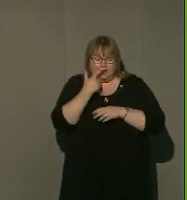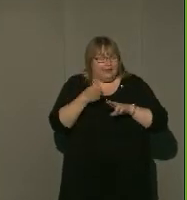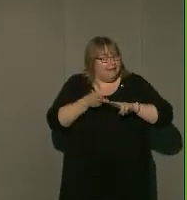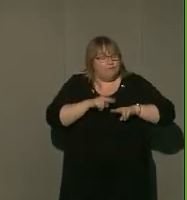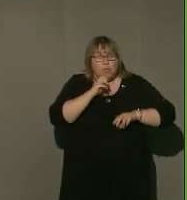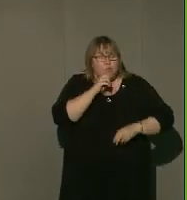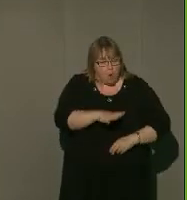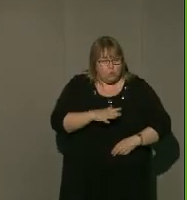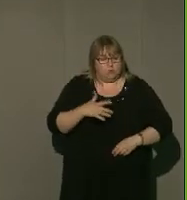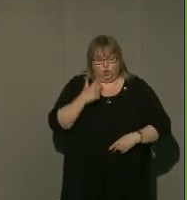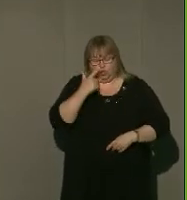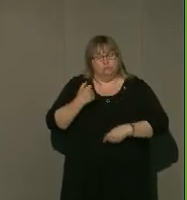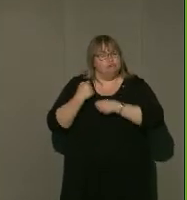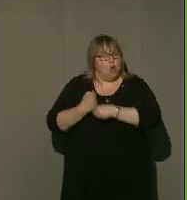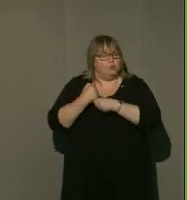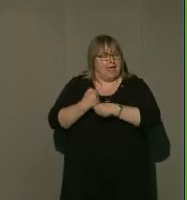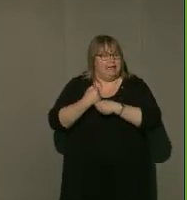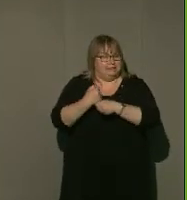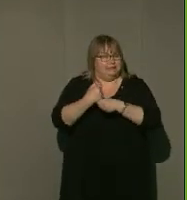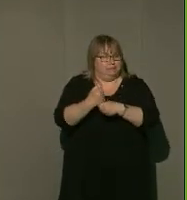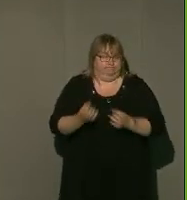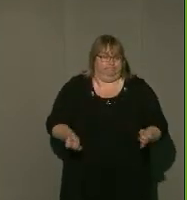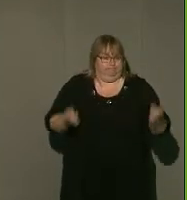college's actions.